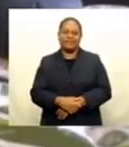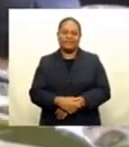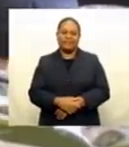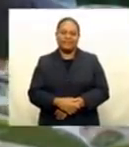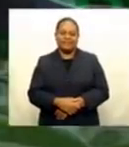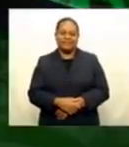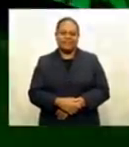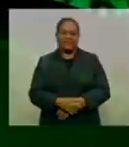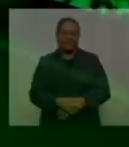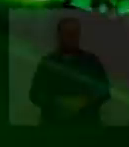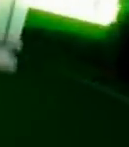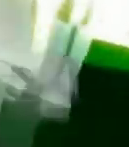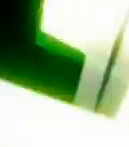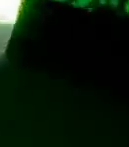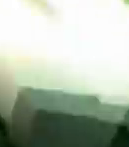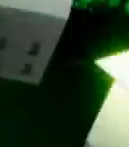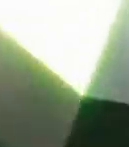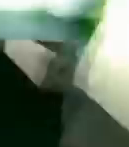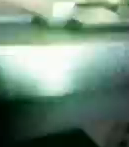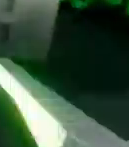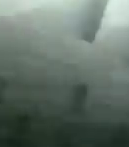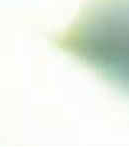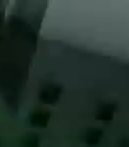FBC News.